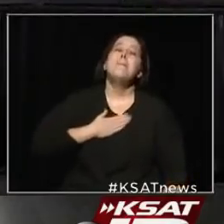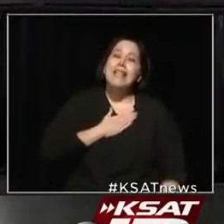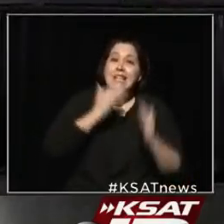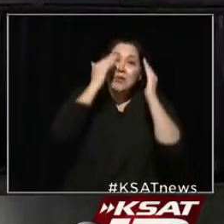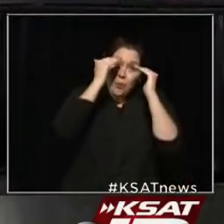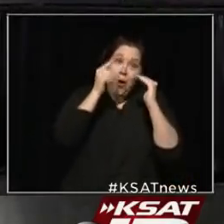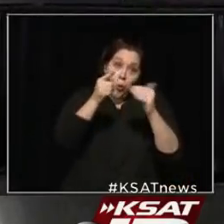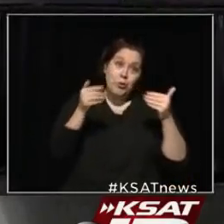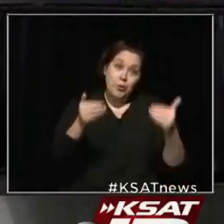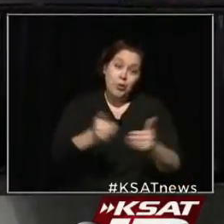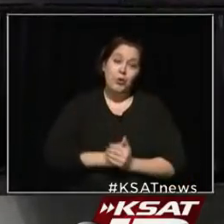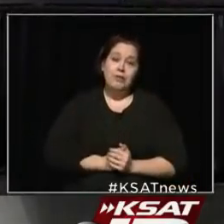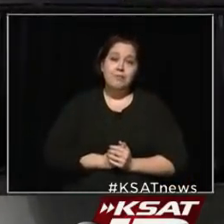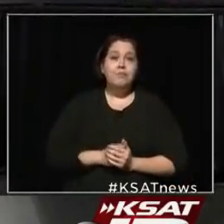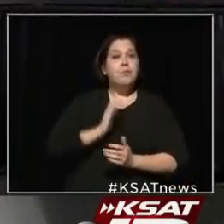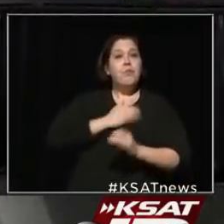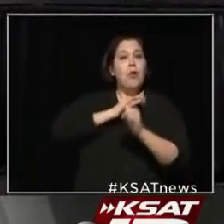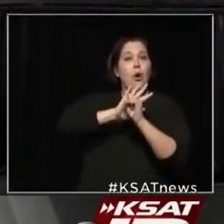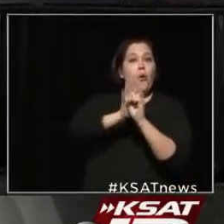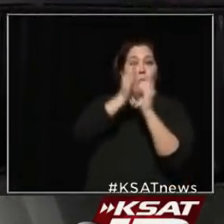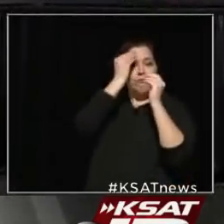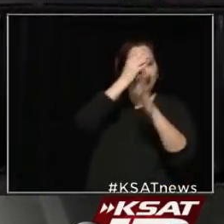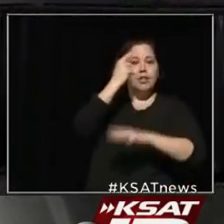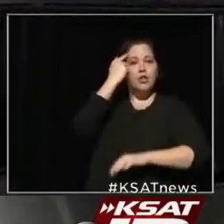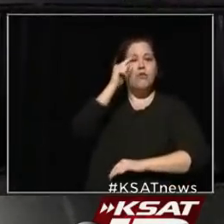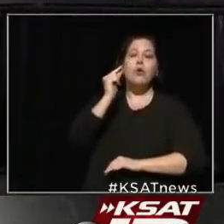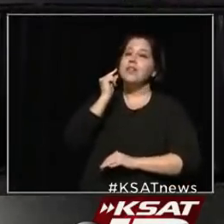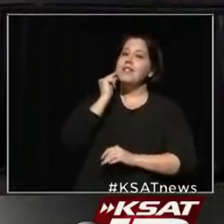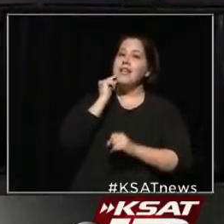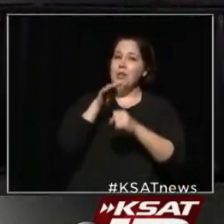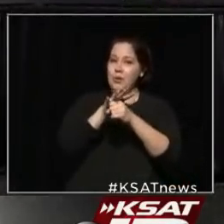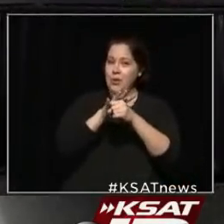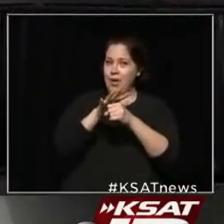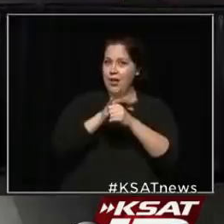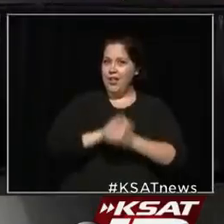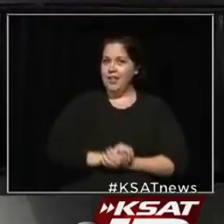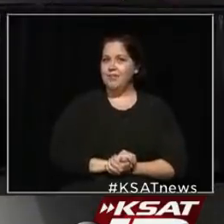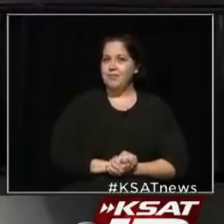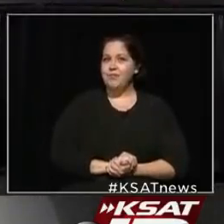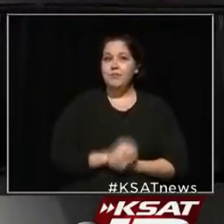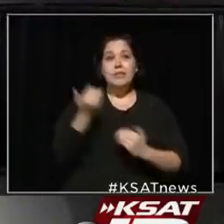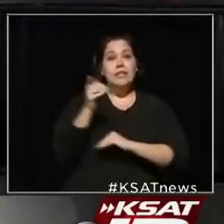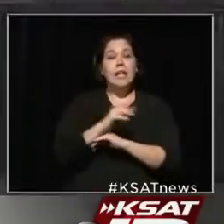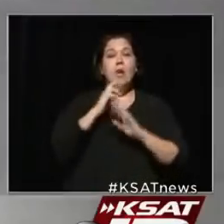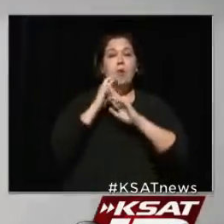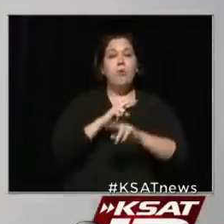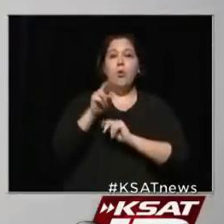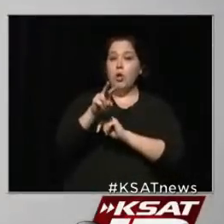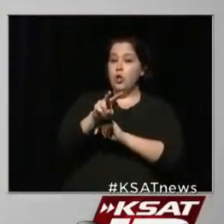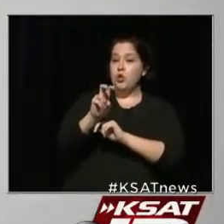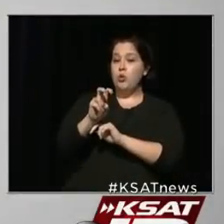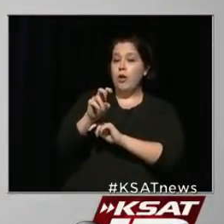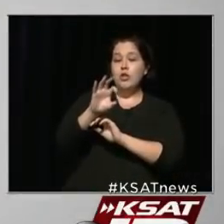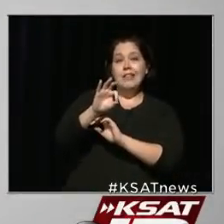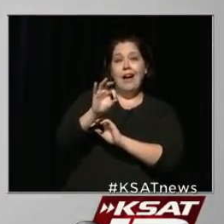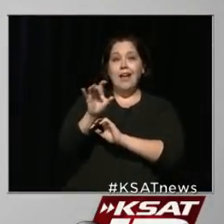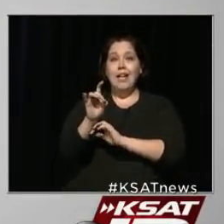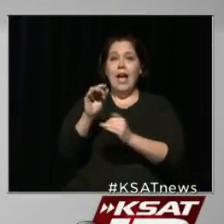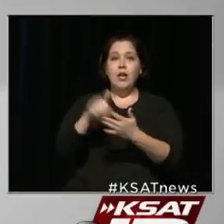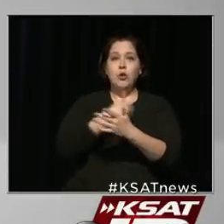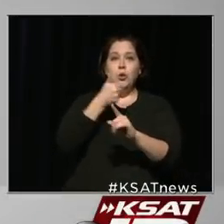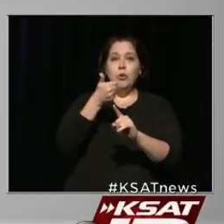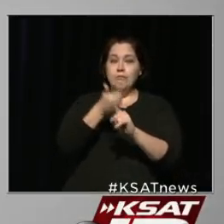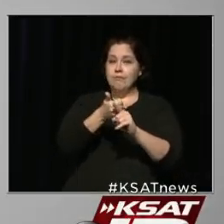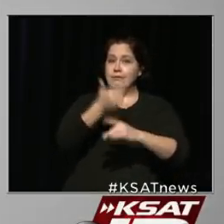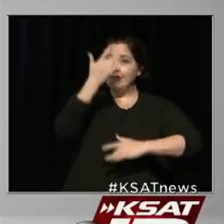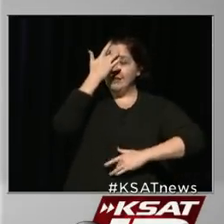that you do. This is our COVID-19 update for the San Antonio community. Tonight, we're reporting 298 new cases